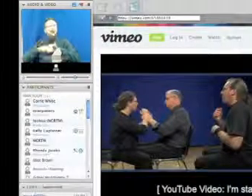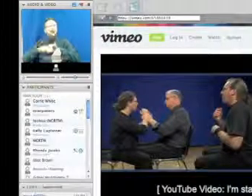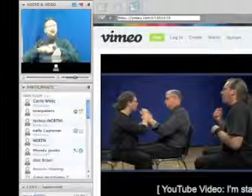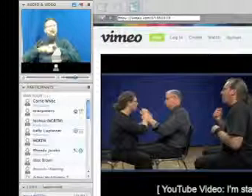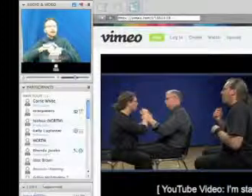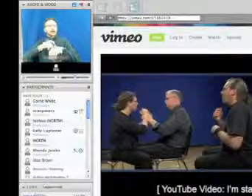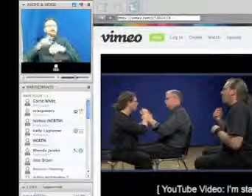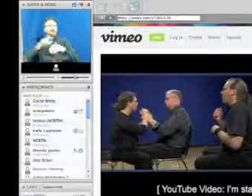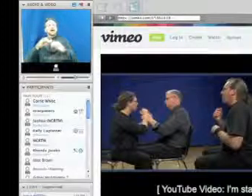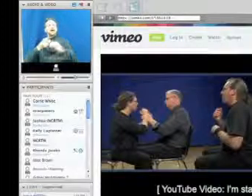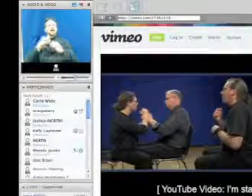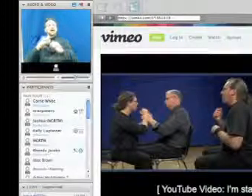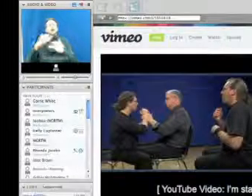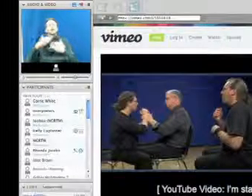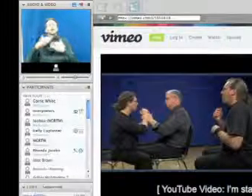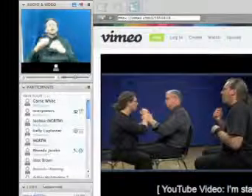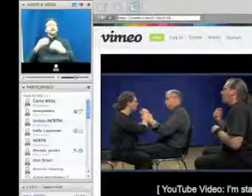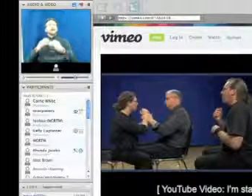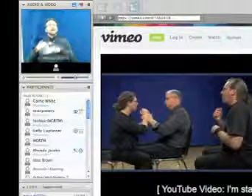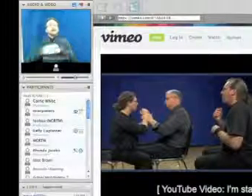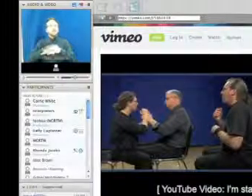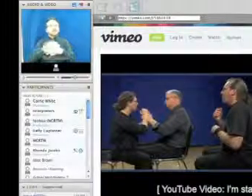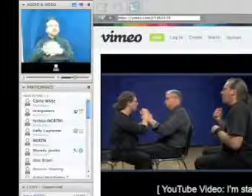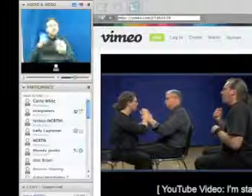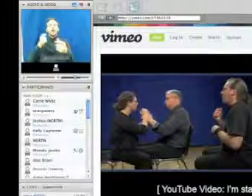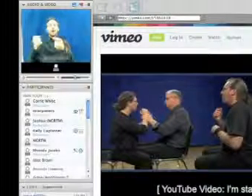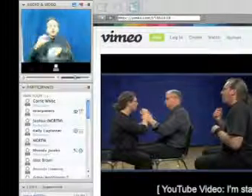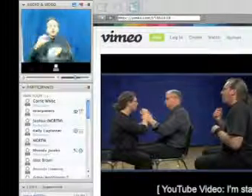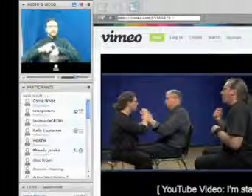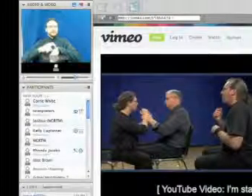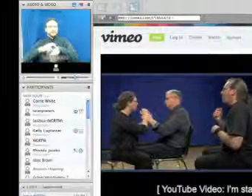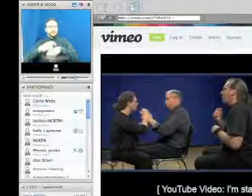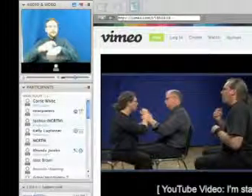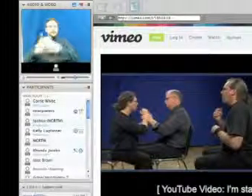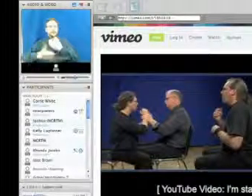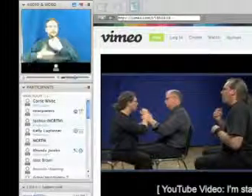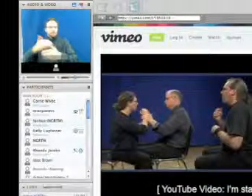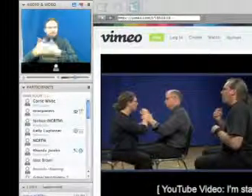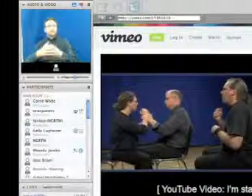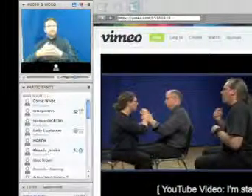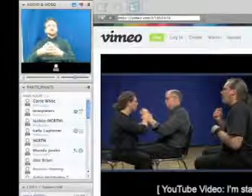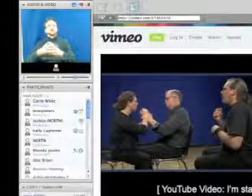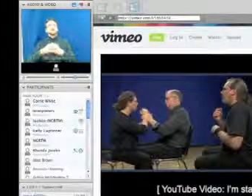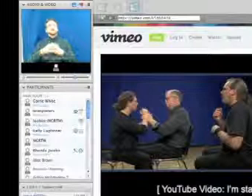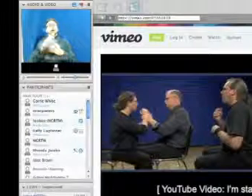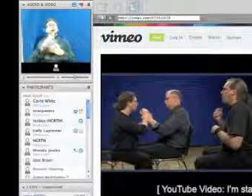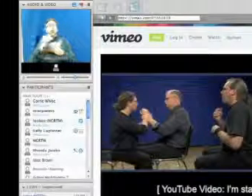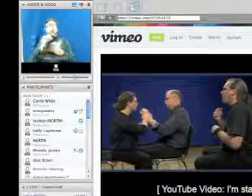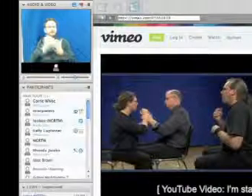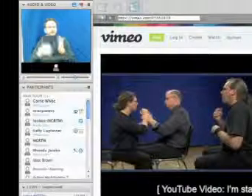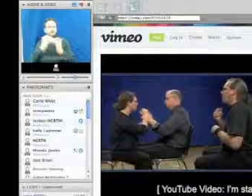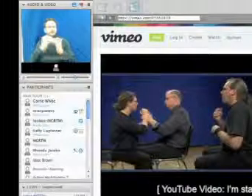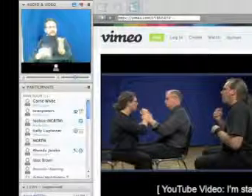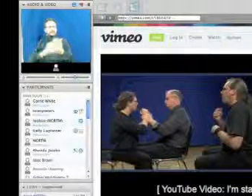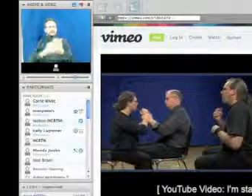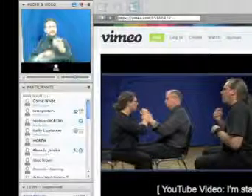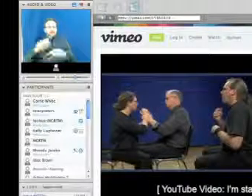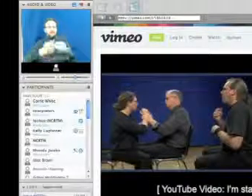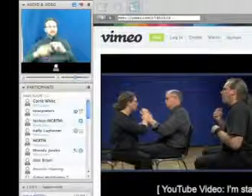of time. So if you go to, there's two places that happened. One's at 3:56.